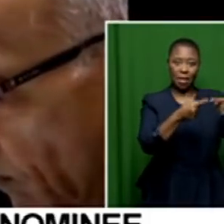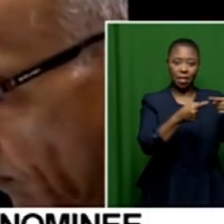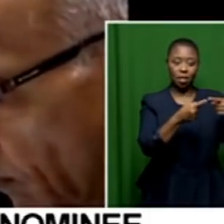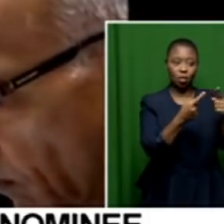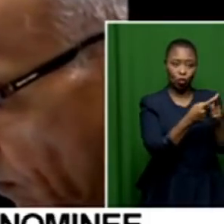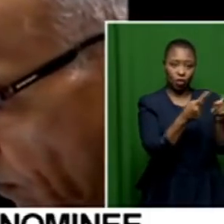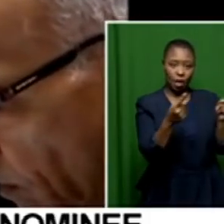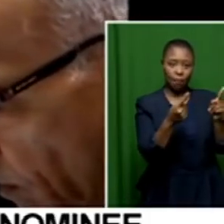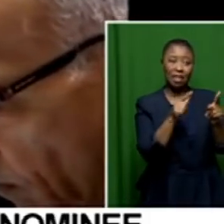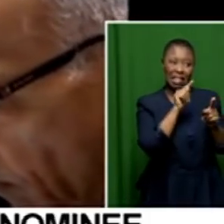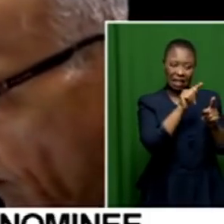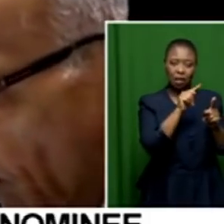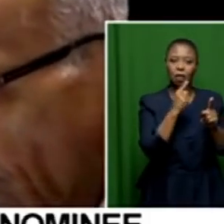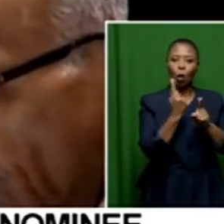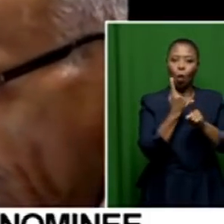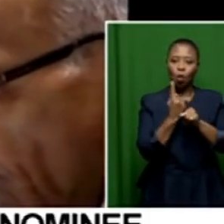quite engaging.